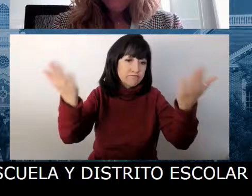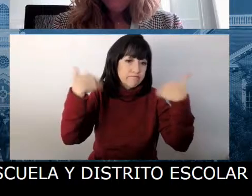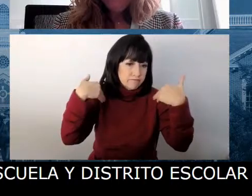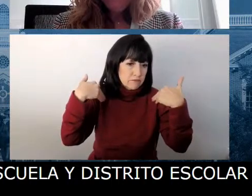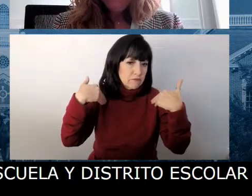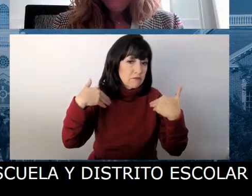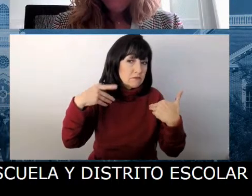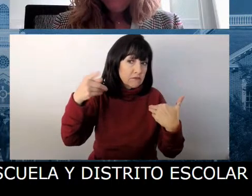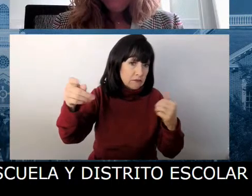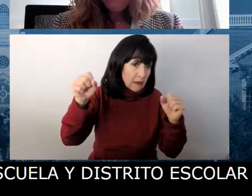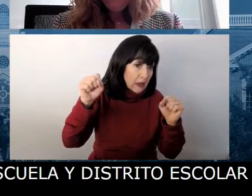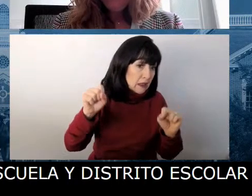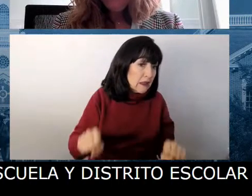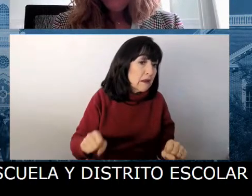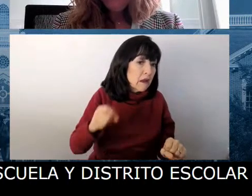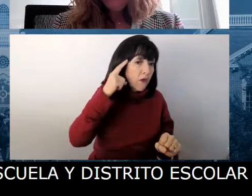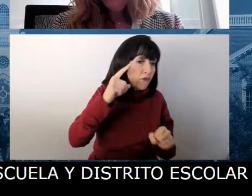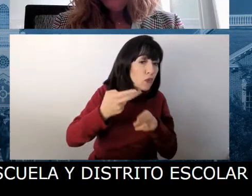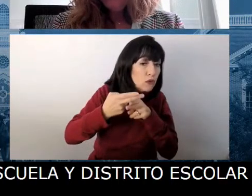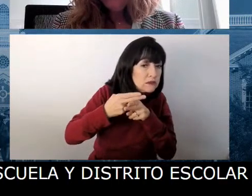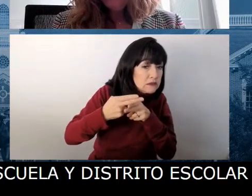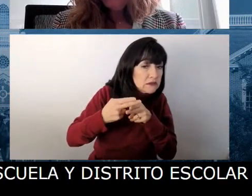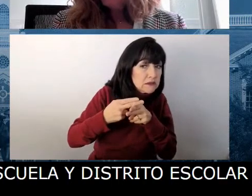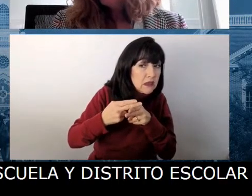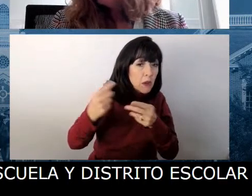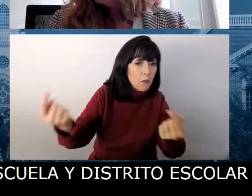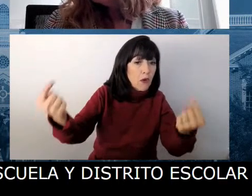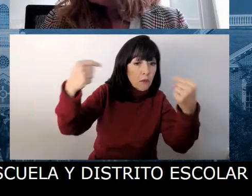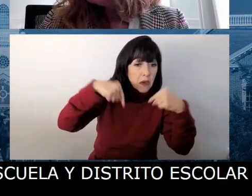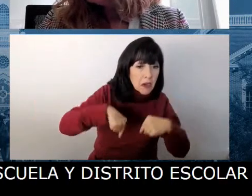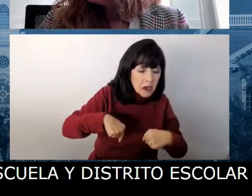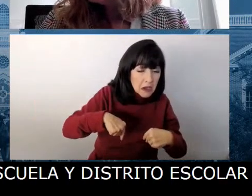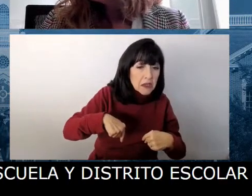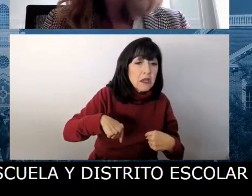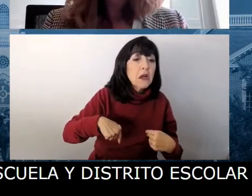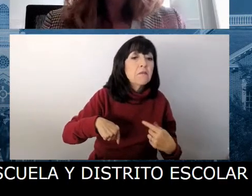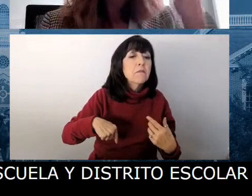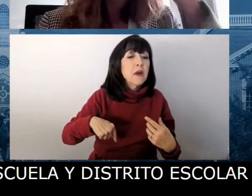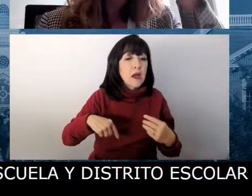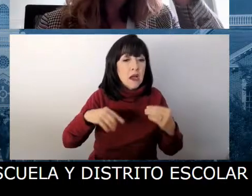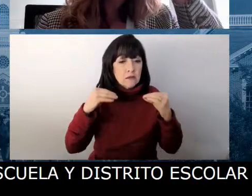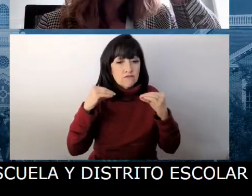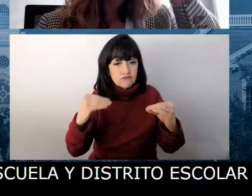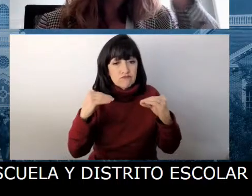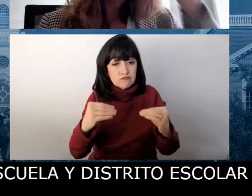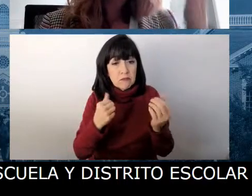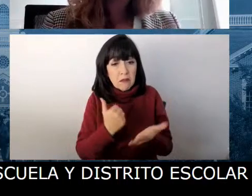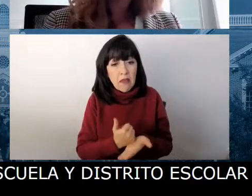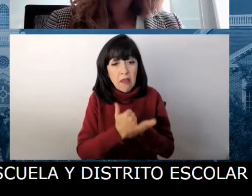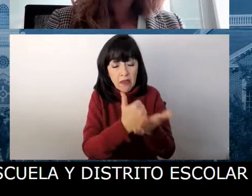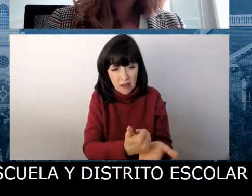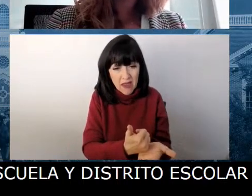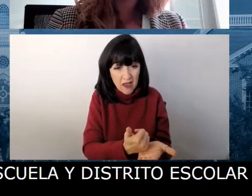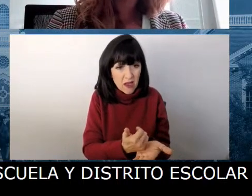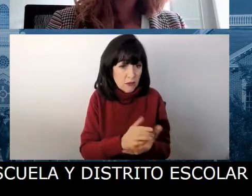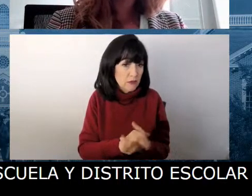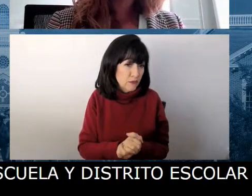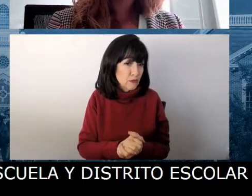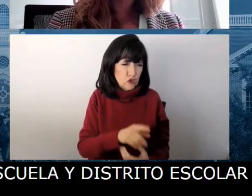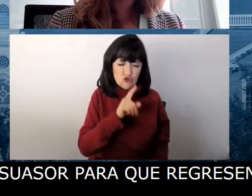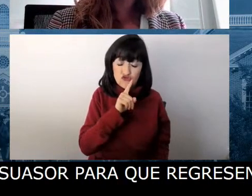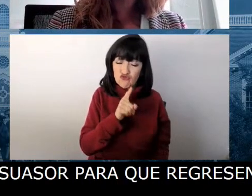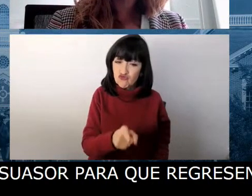in the classrooms. It is difficult from our perspective because it really is a school by